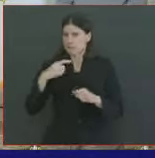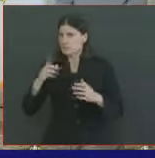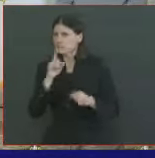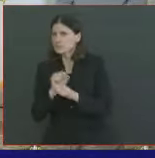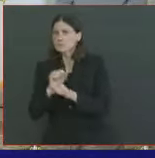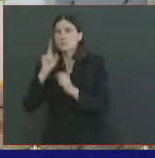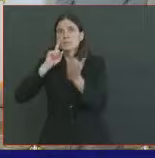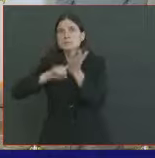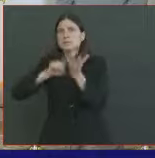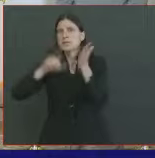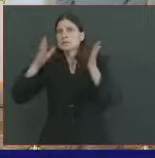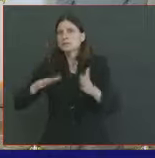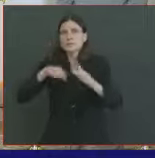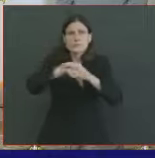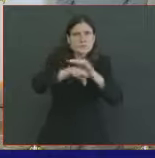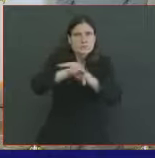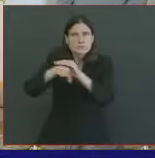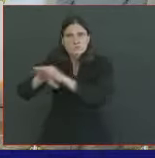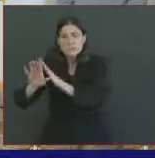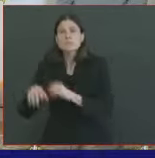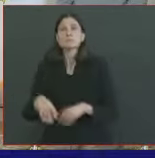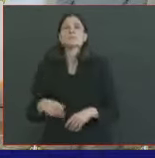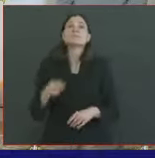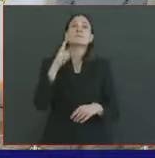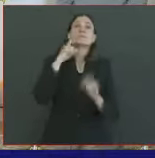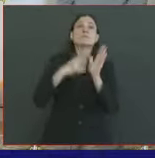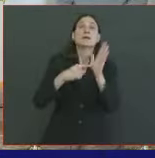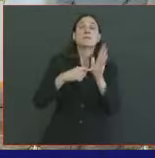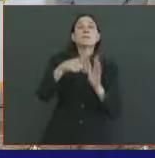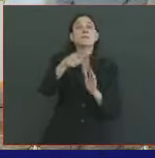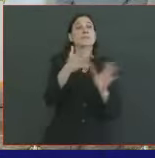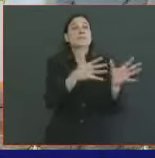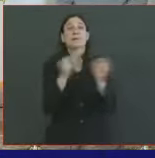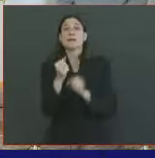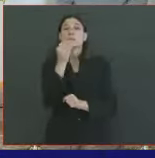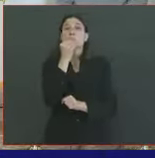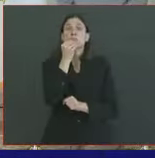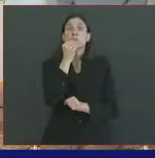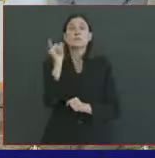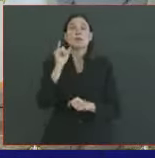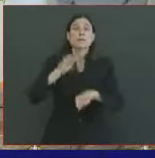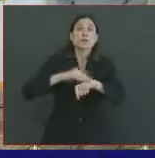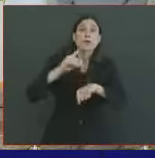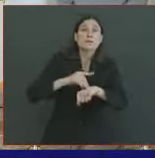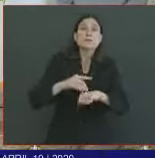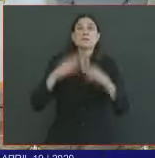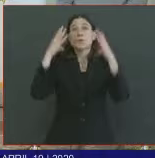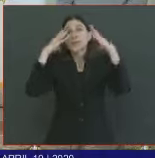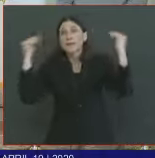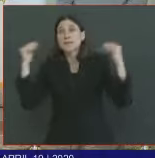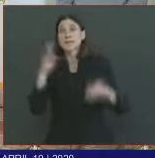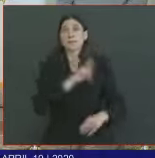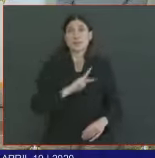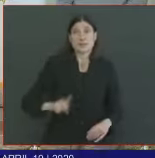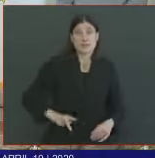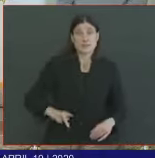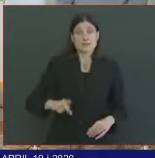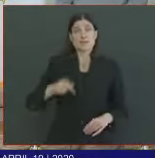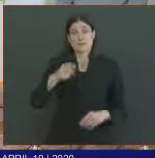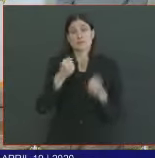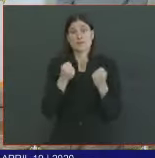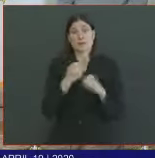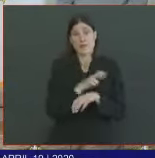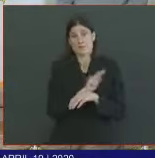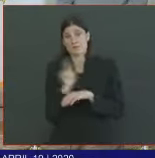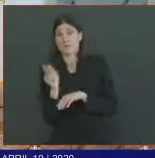drive-through food and coffee delivery. All of the employees at the drive-through windows were wearing